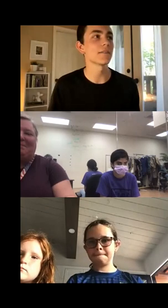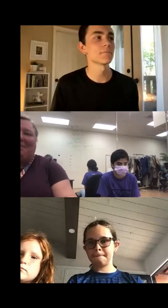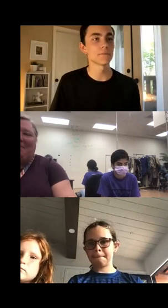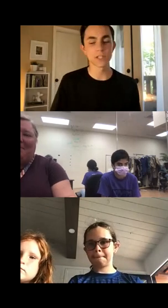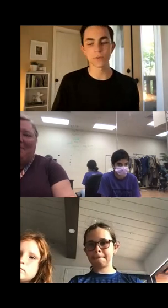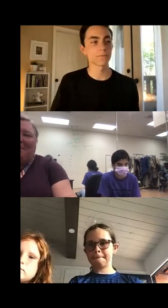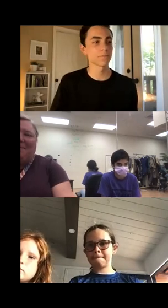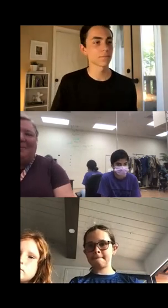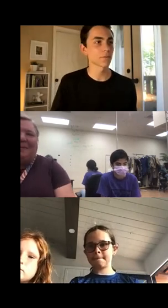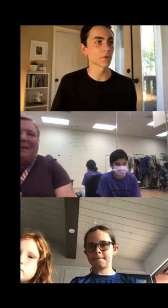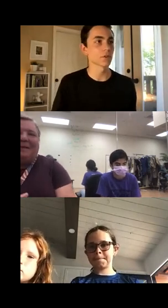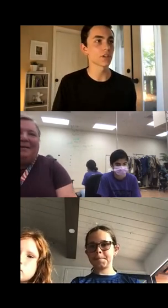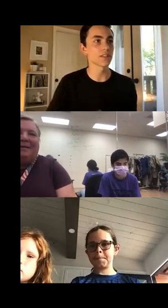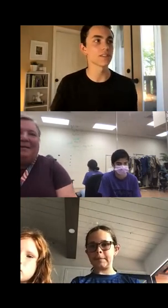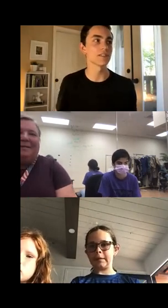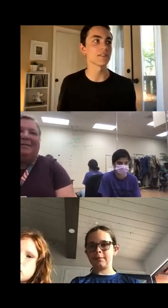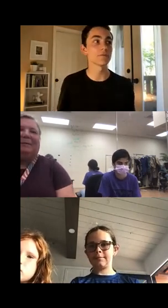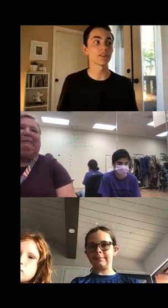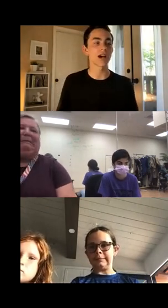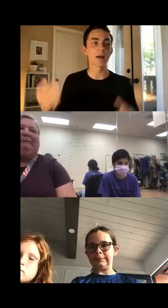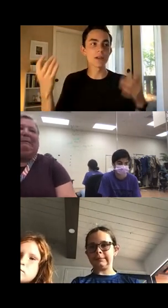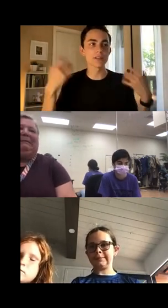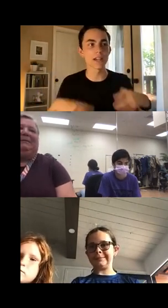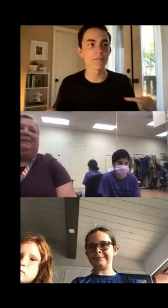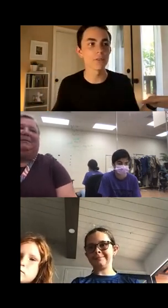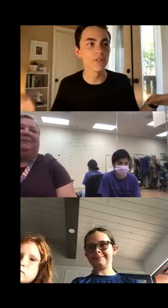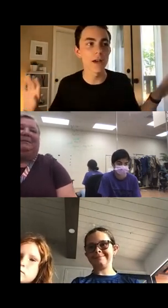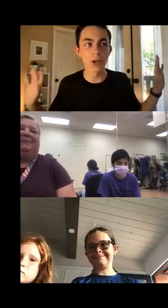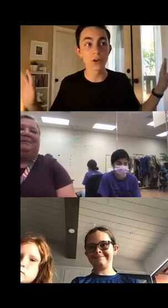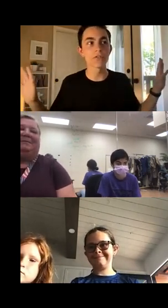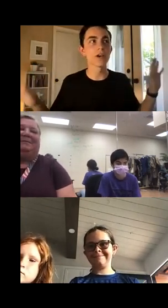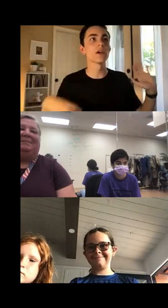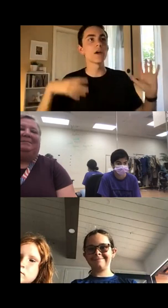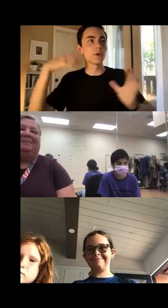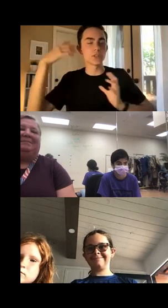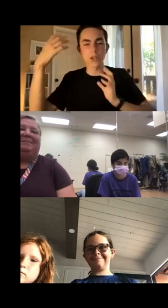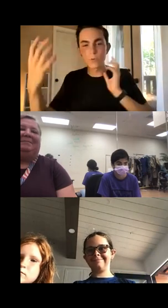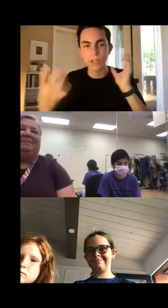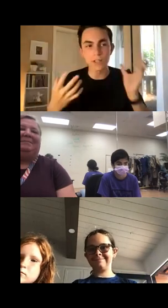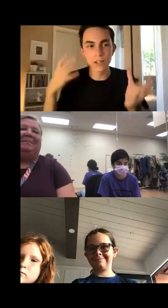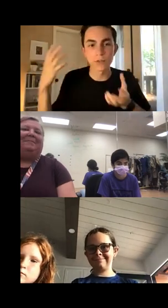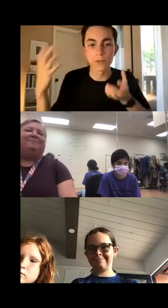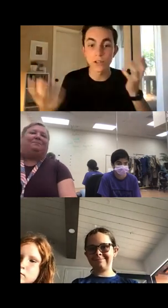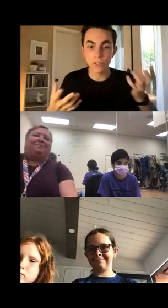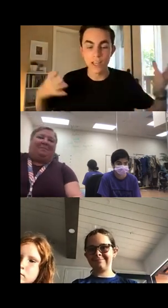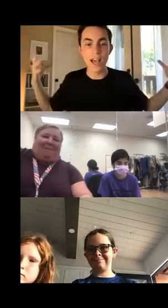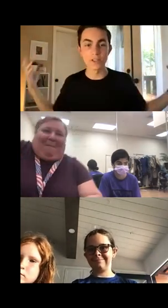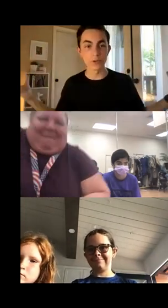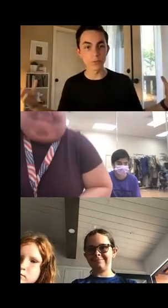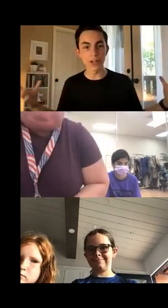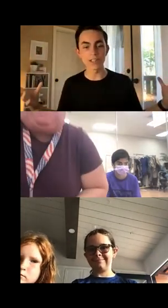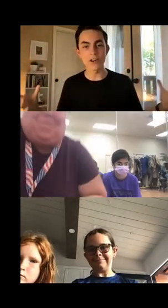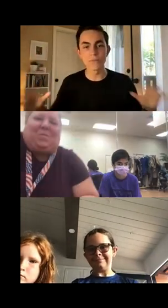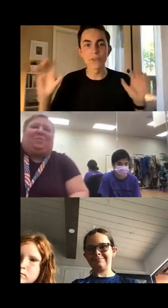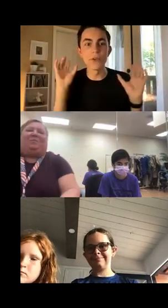All righty. So I'm going to look at these list names here. I'm going to sign a few of them, not all of them, but try to recognize those letters. As you